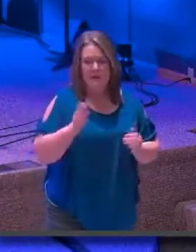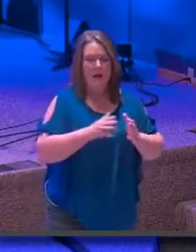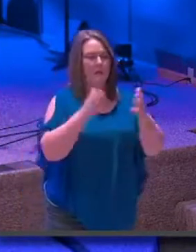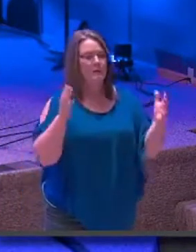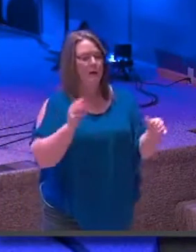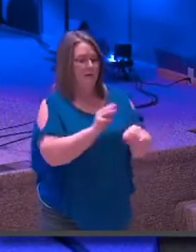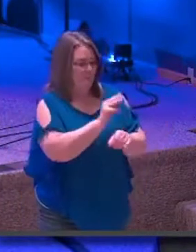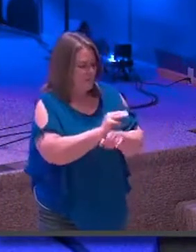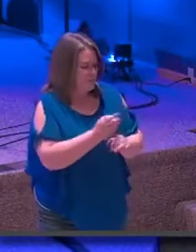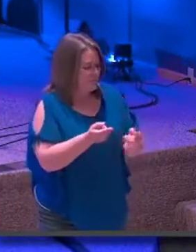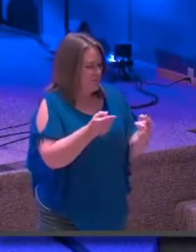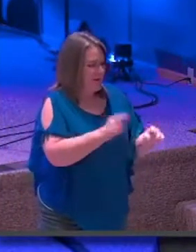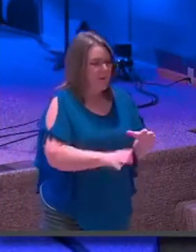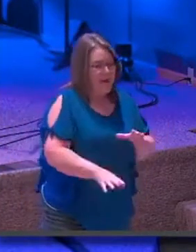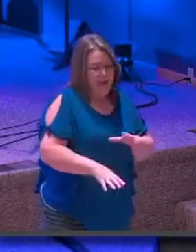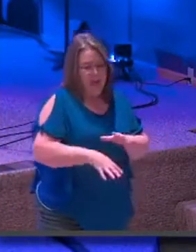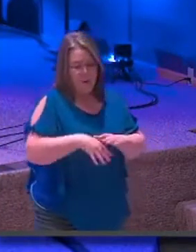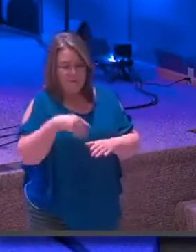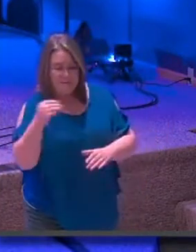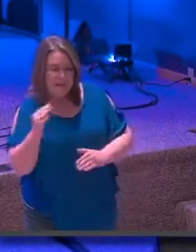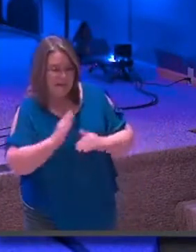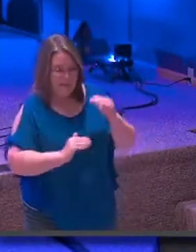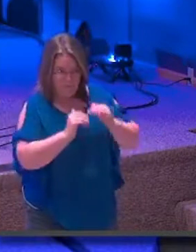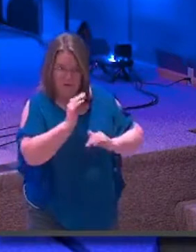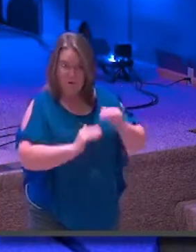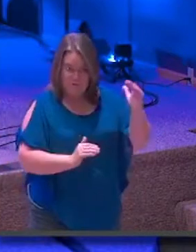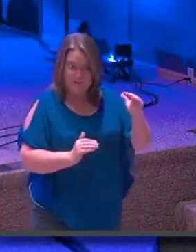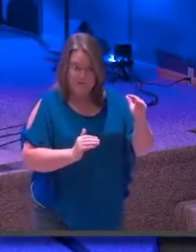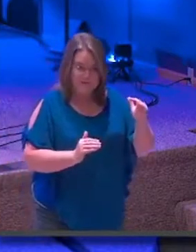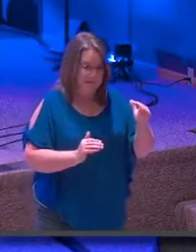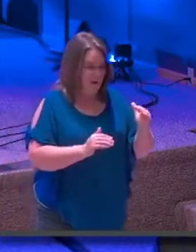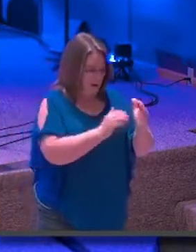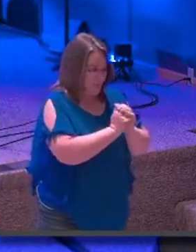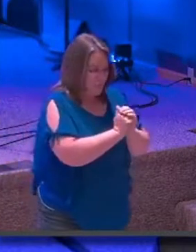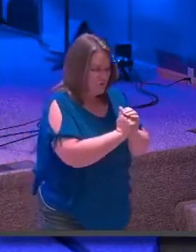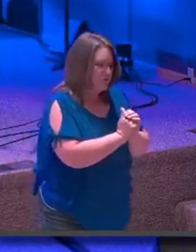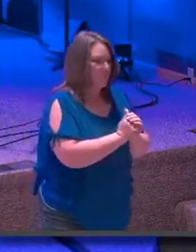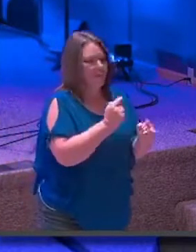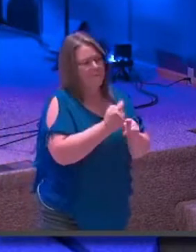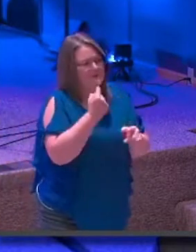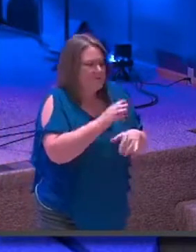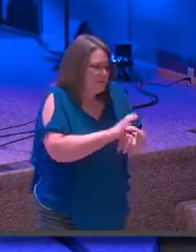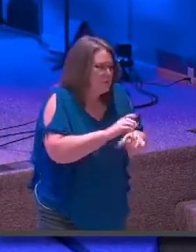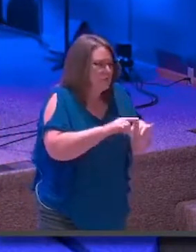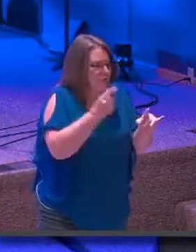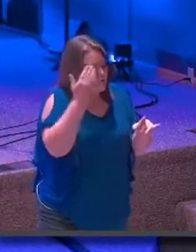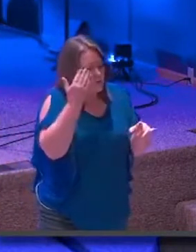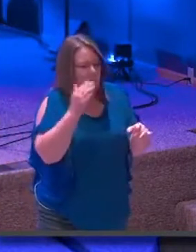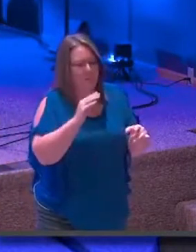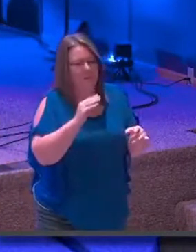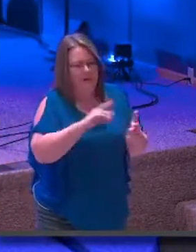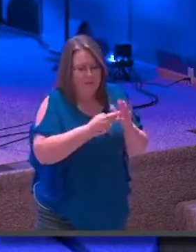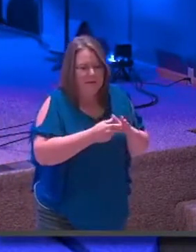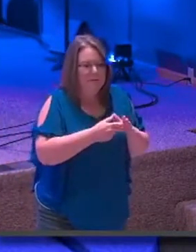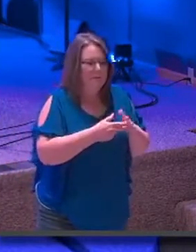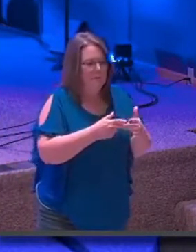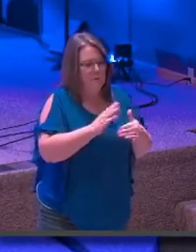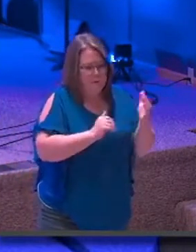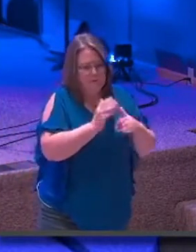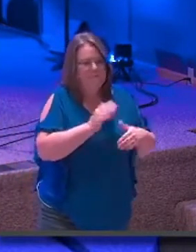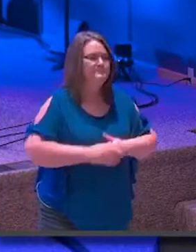happening outside of the buildings that were of the worship. I'm just going to say church, but you know by now I'm talking about you know, the difference